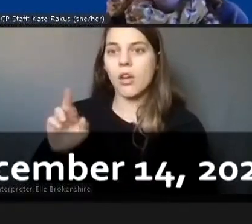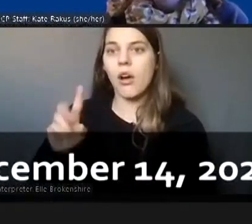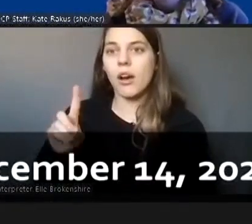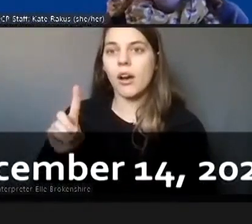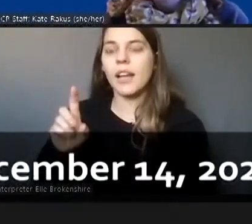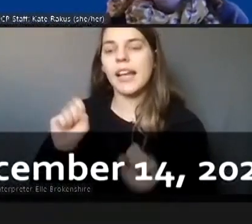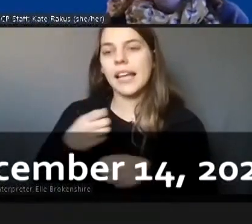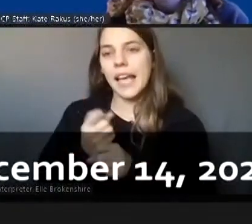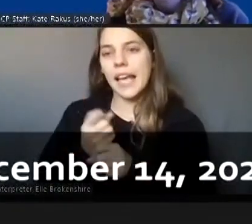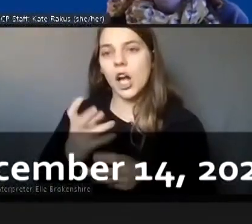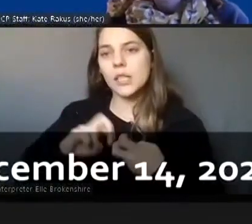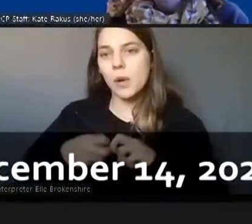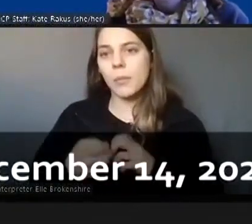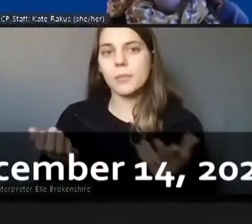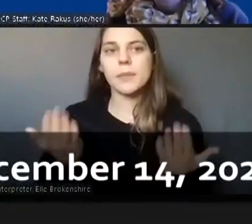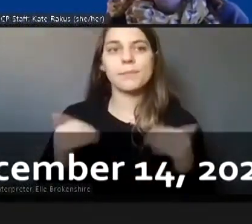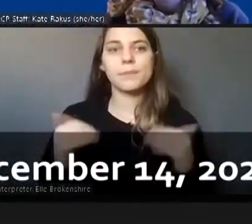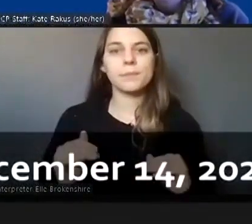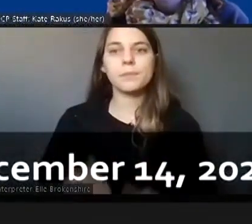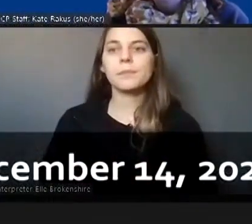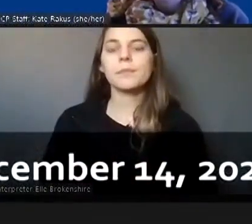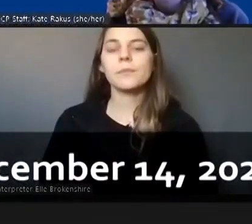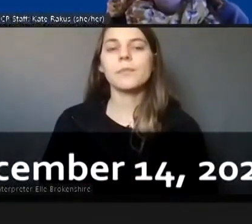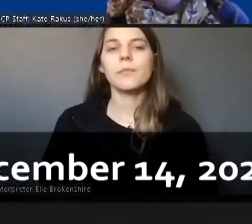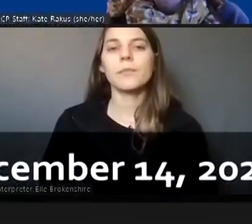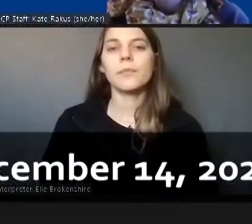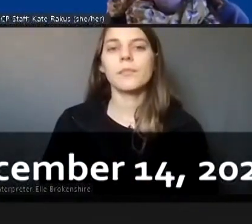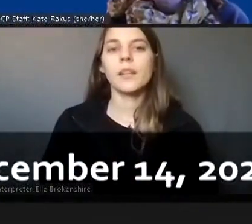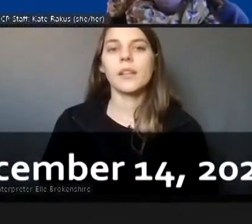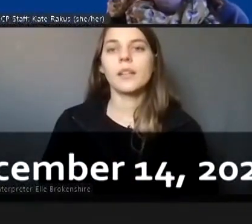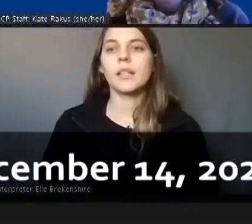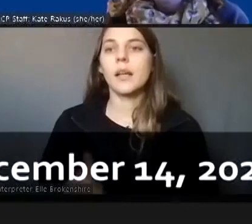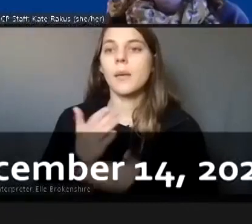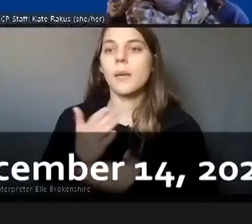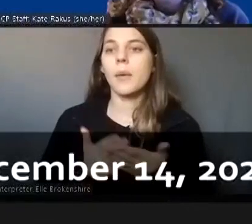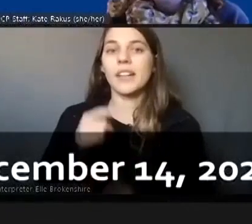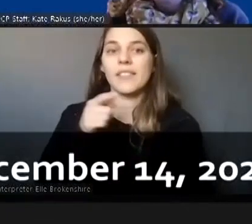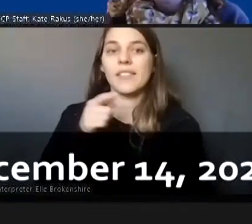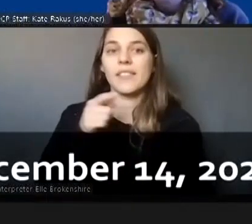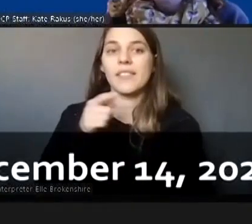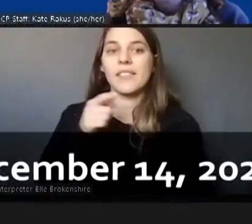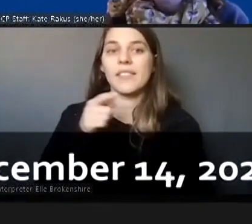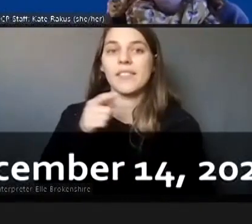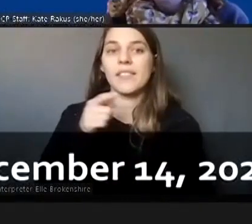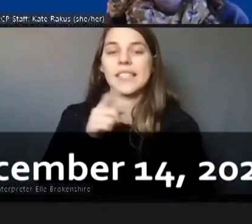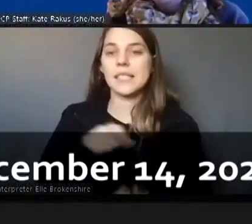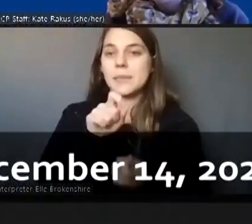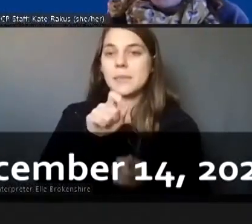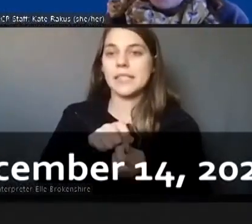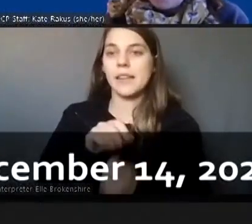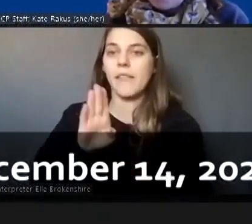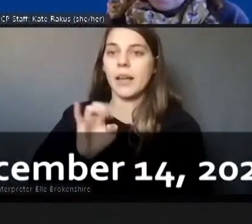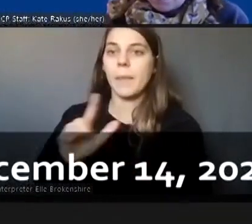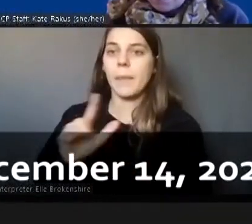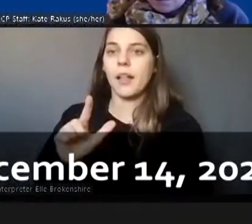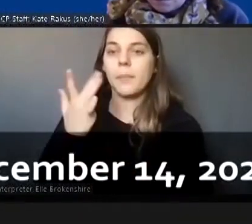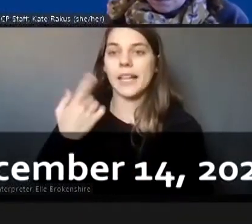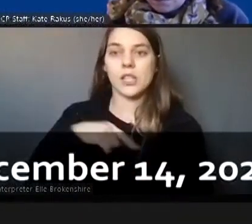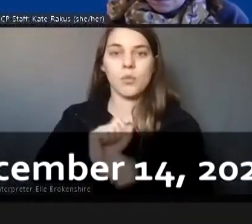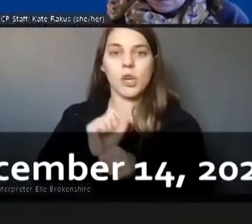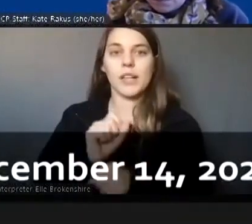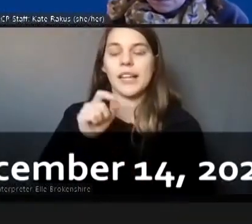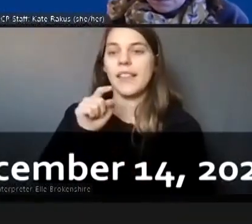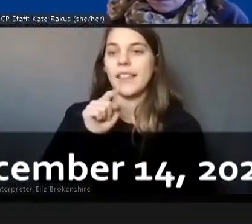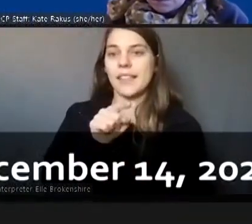Okay, and then as a part of this particular bill, because we were working in this section